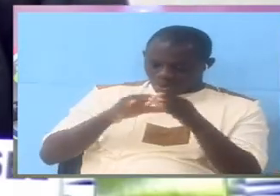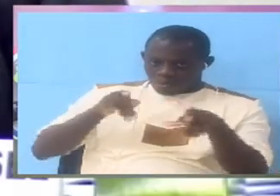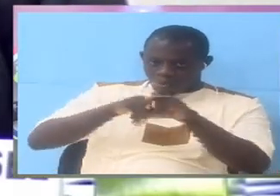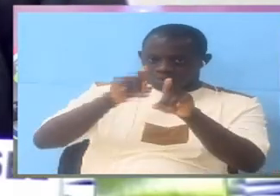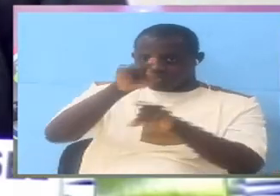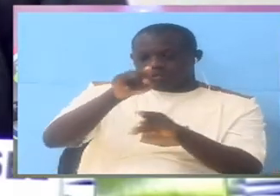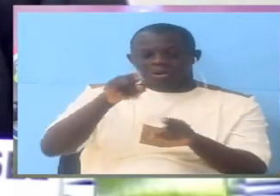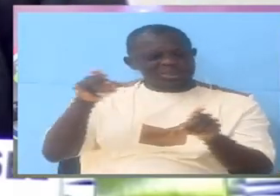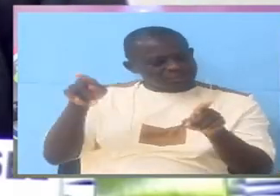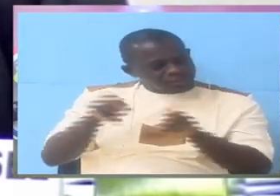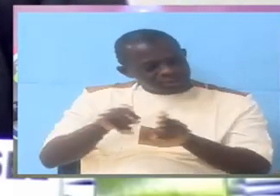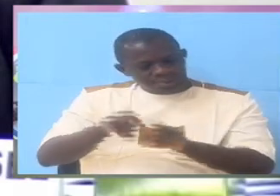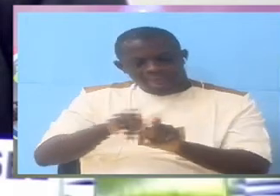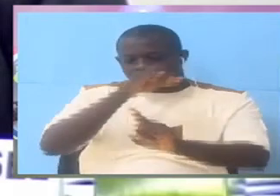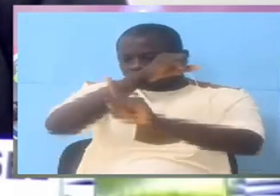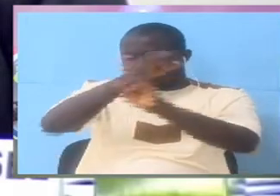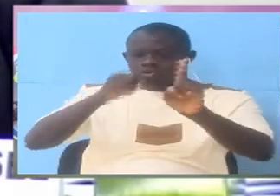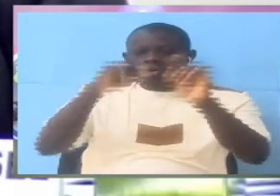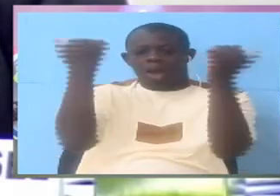situation?